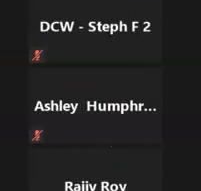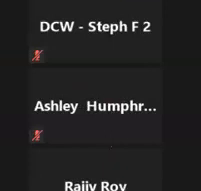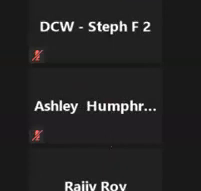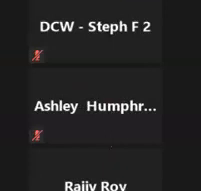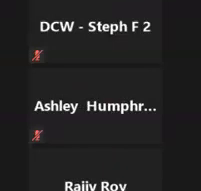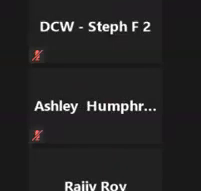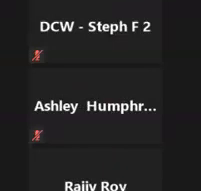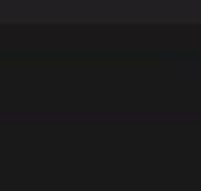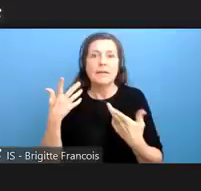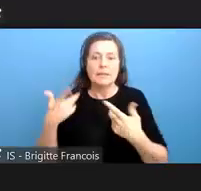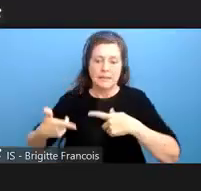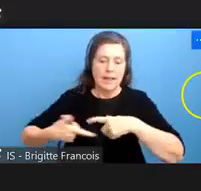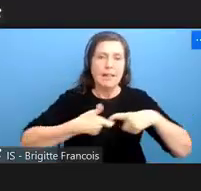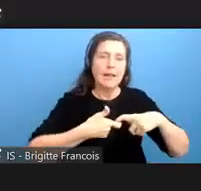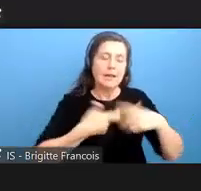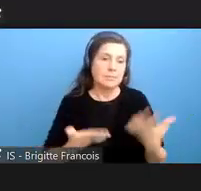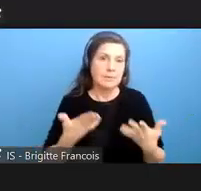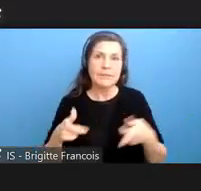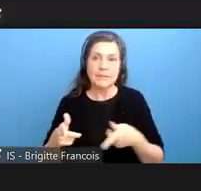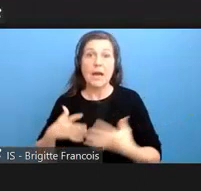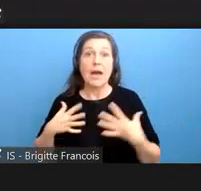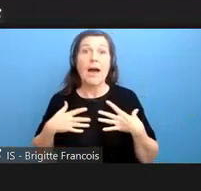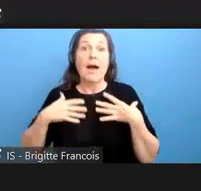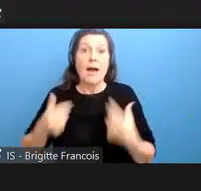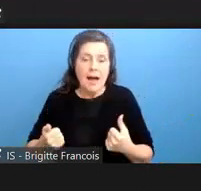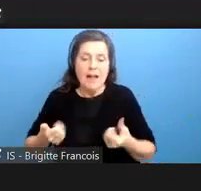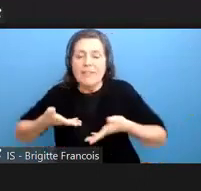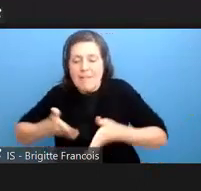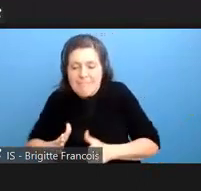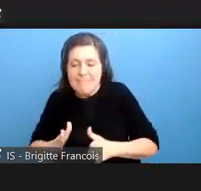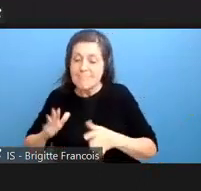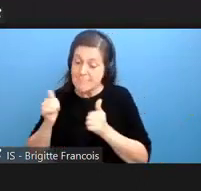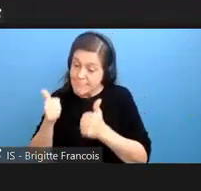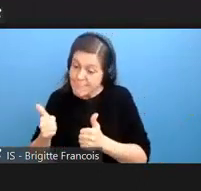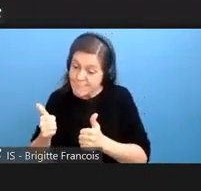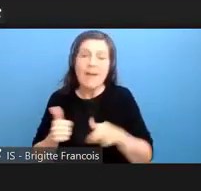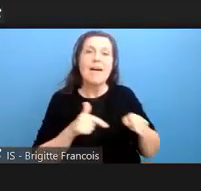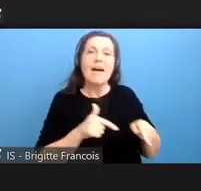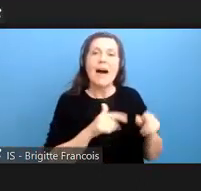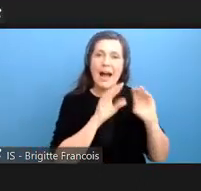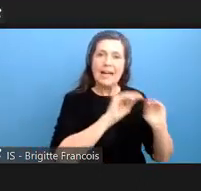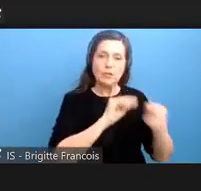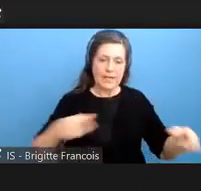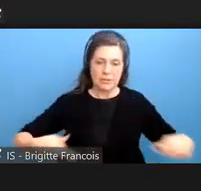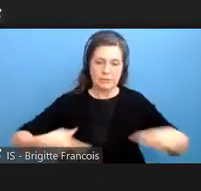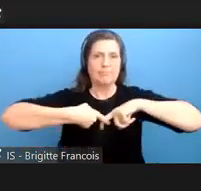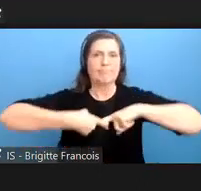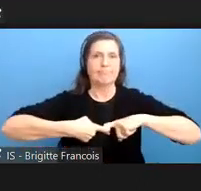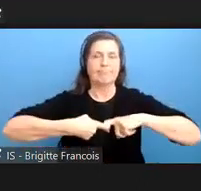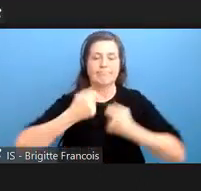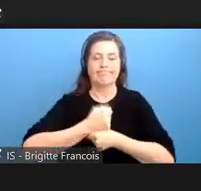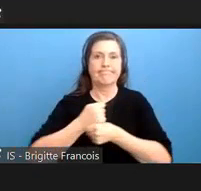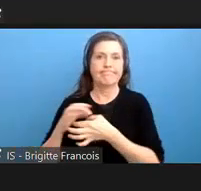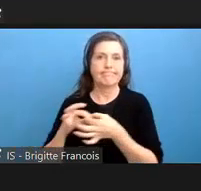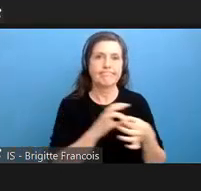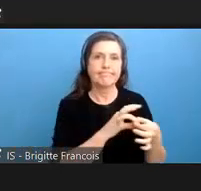education and health services, and that would be very empowering for parents. And the point that was made was that